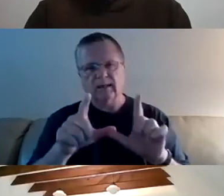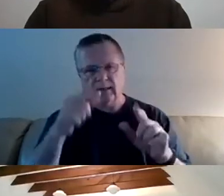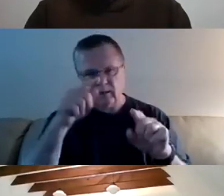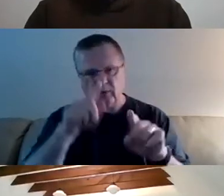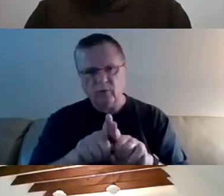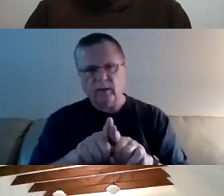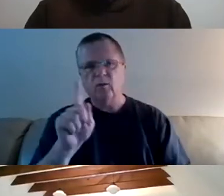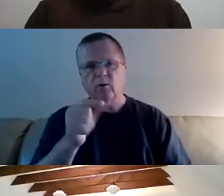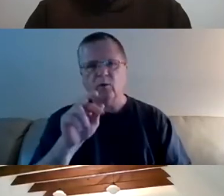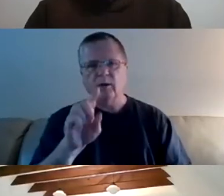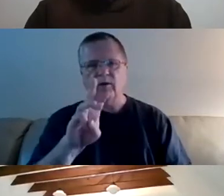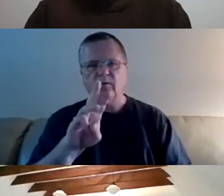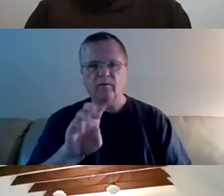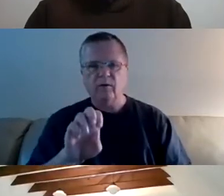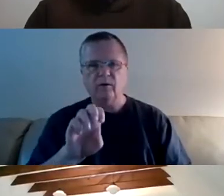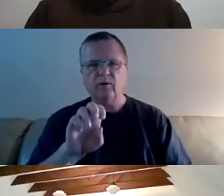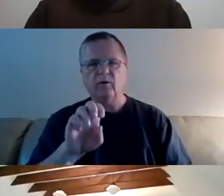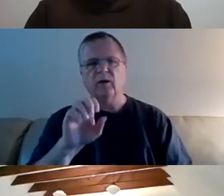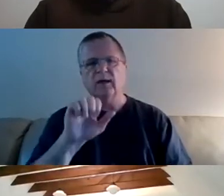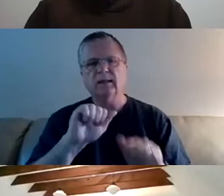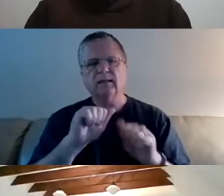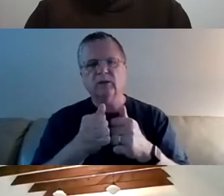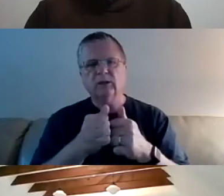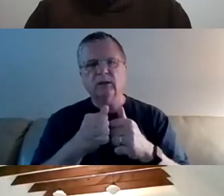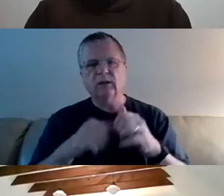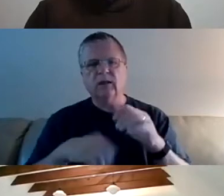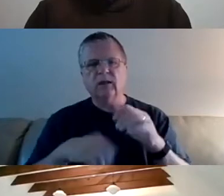Owners Association at a cost not to exceed